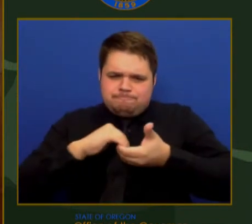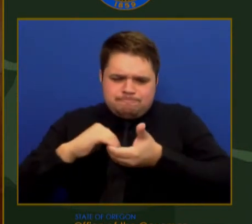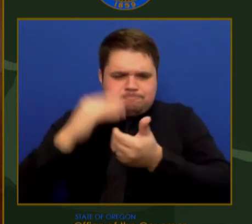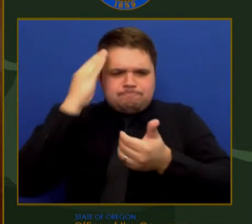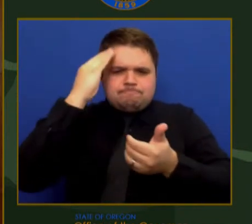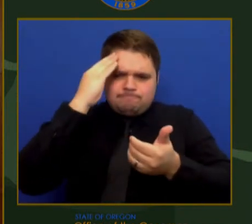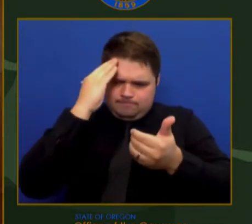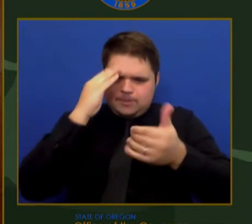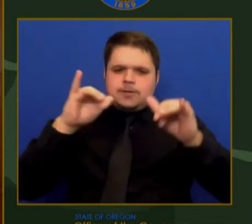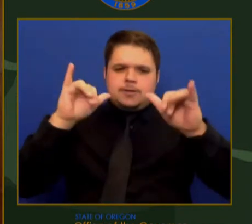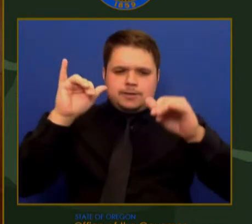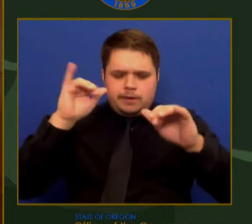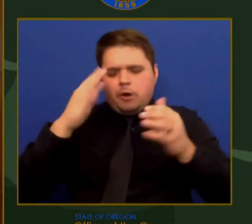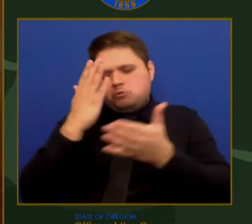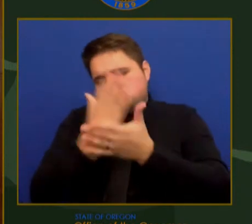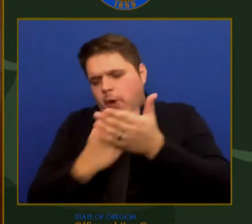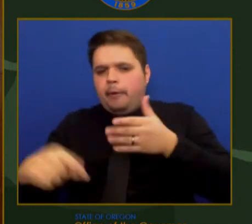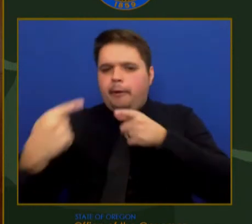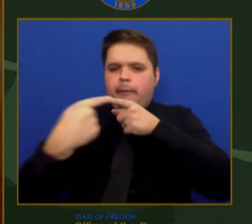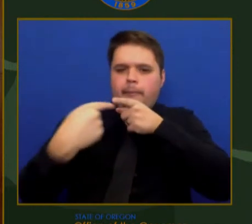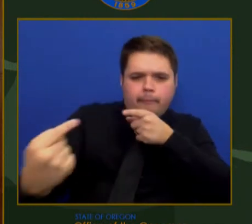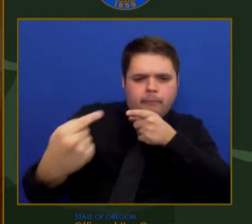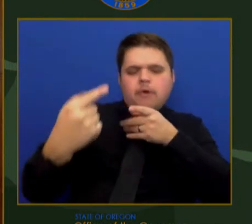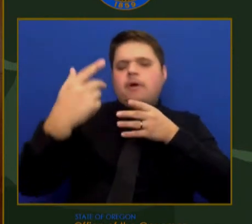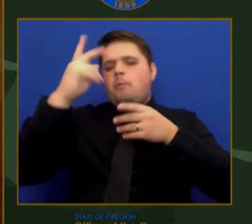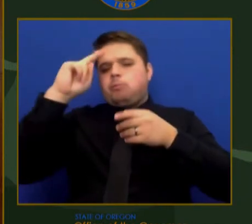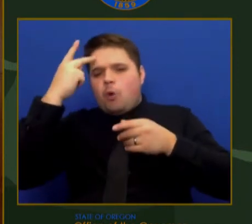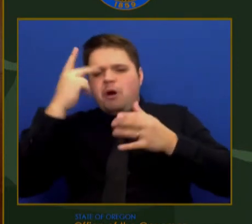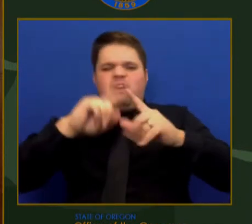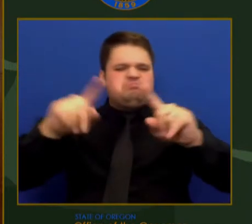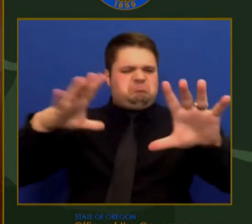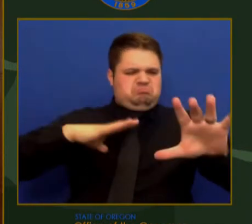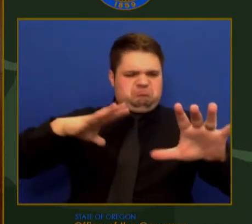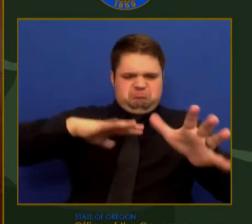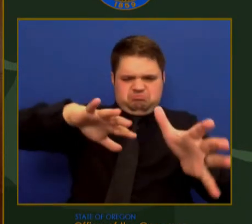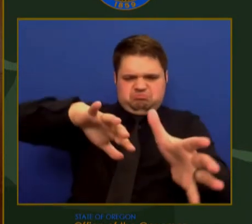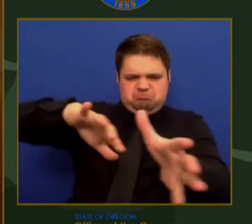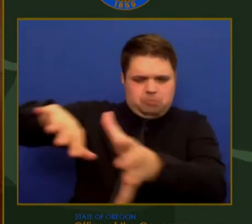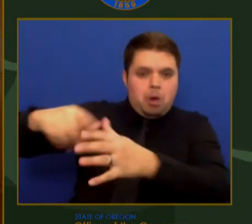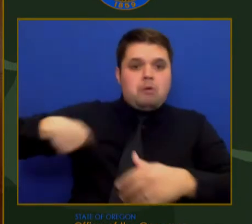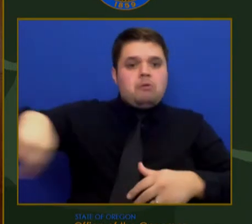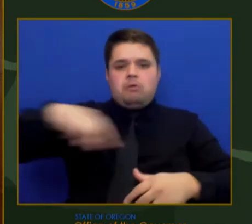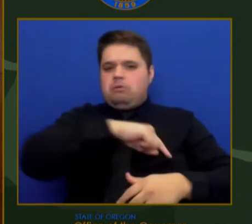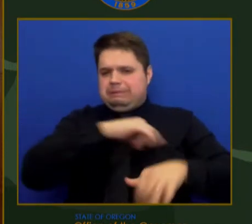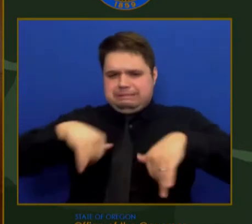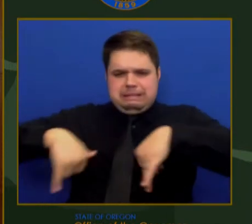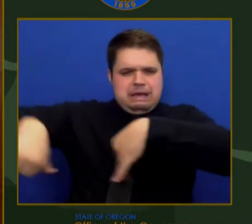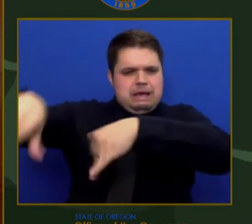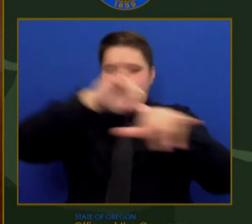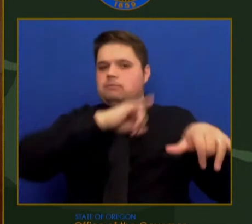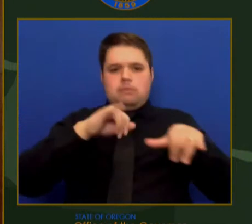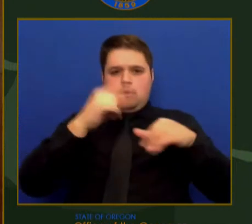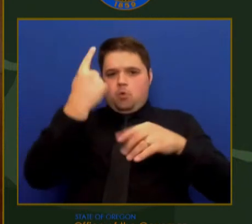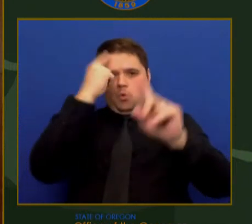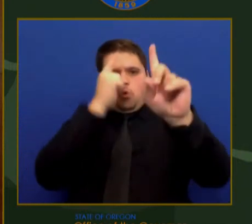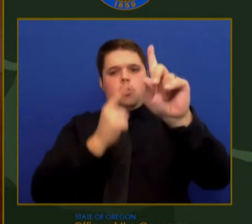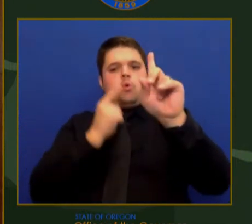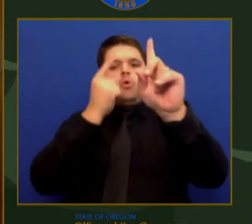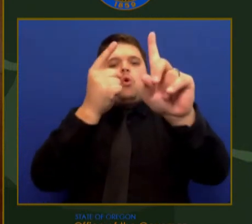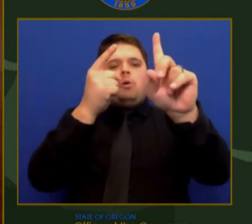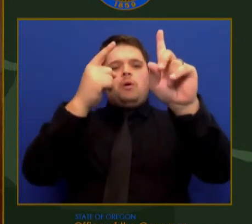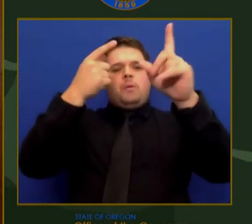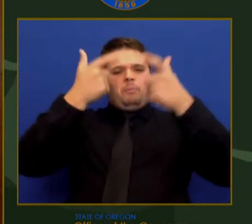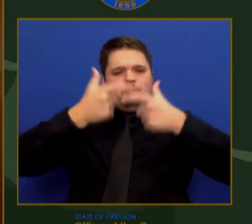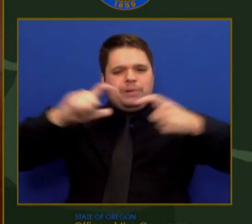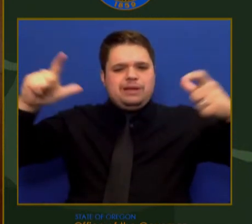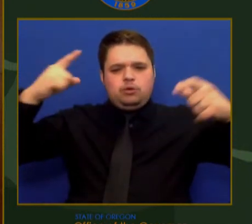and focus on that which is greater than ourselves and greater than our political aspirations for the success